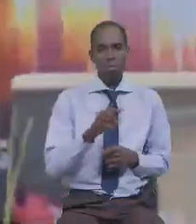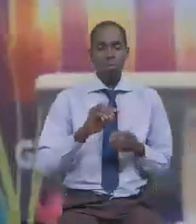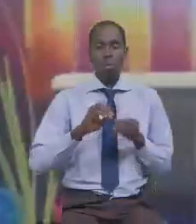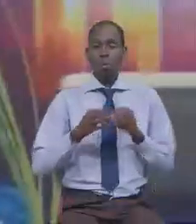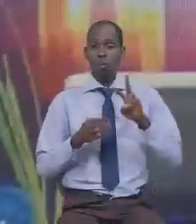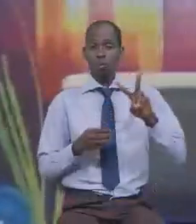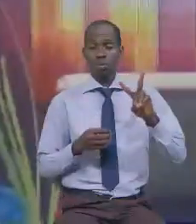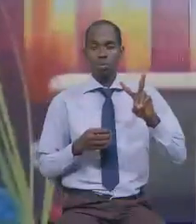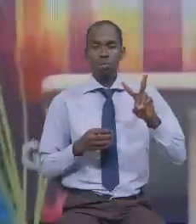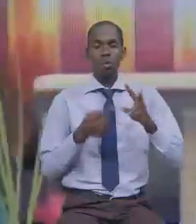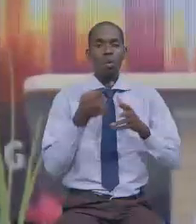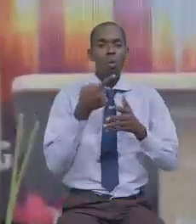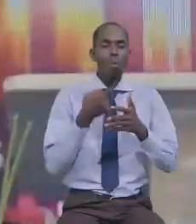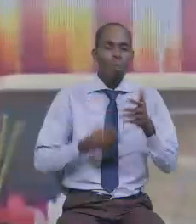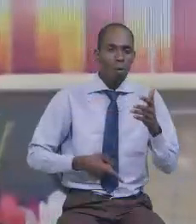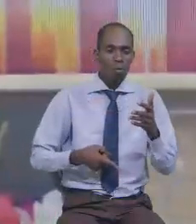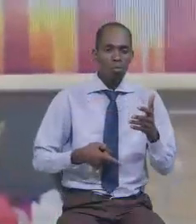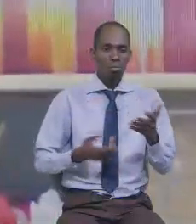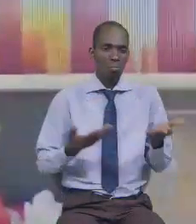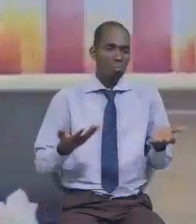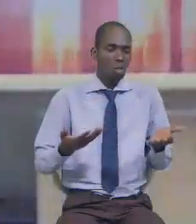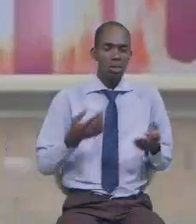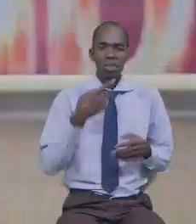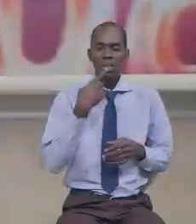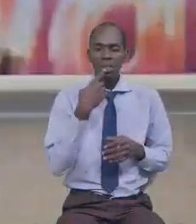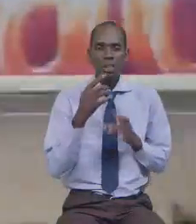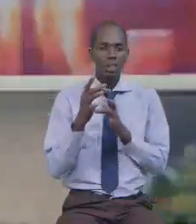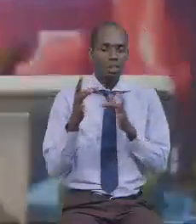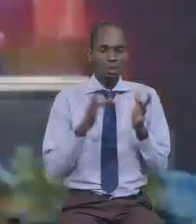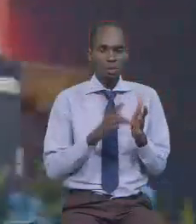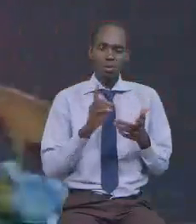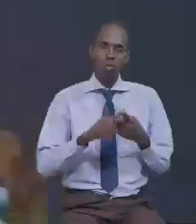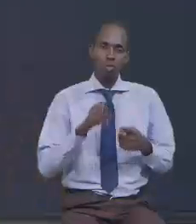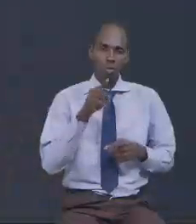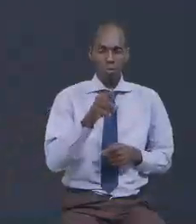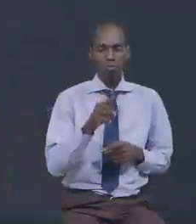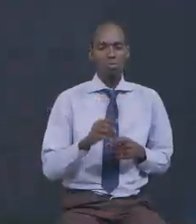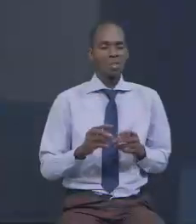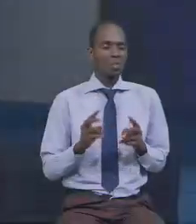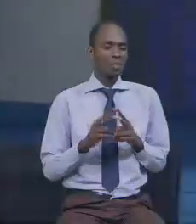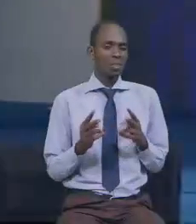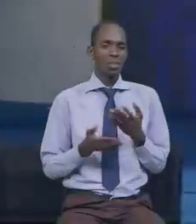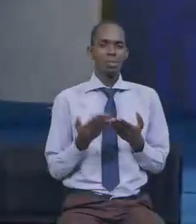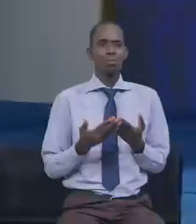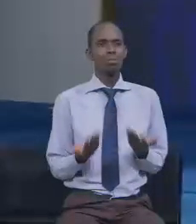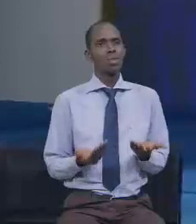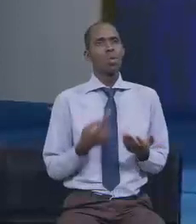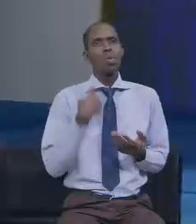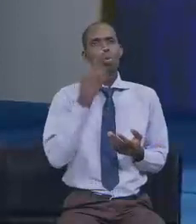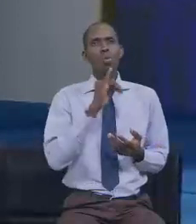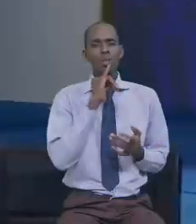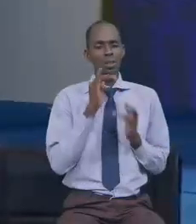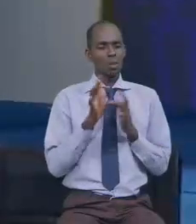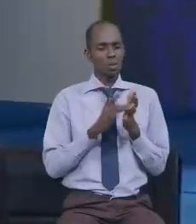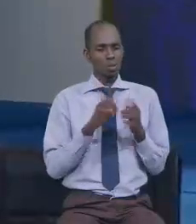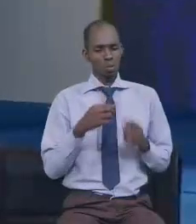says Jesus to you? Very simple. Who is he to me? What does he